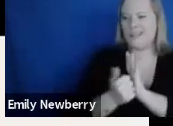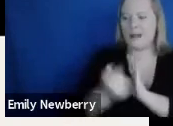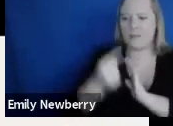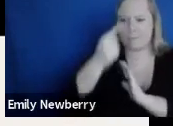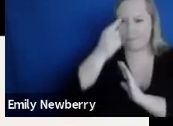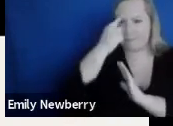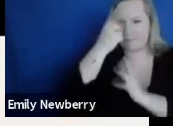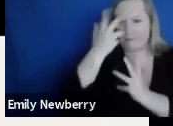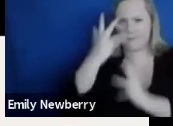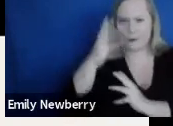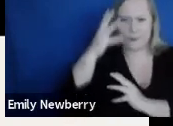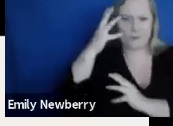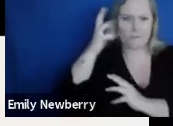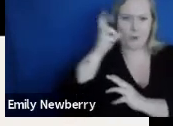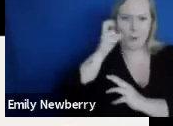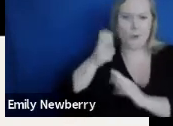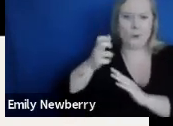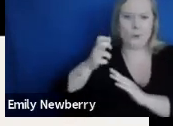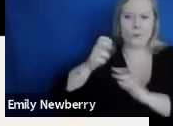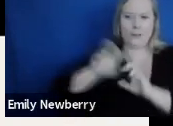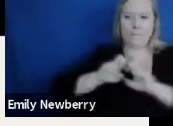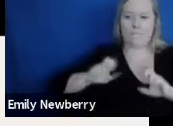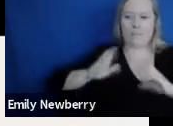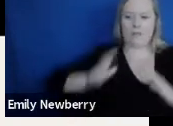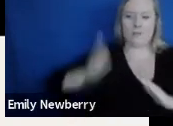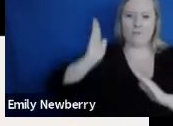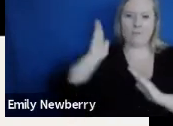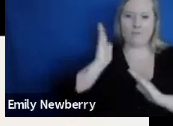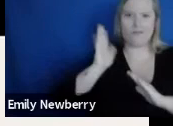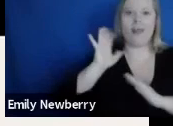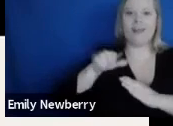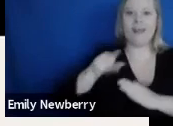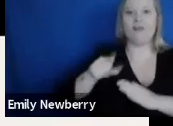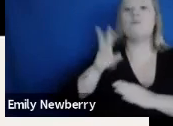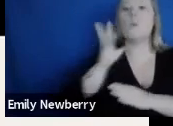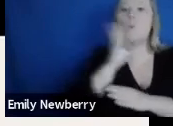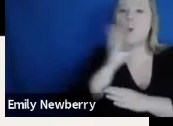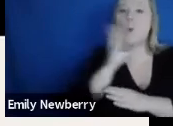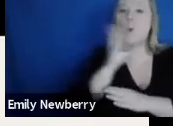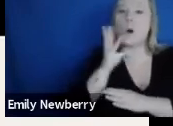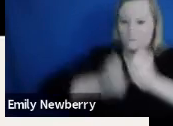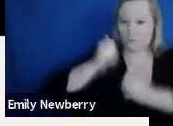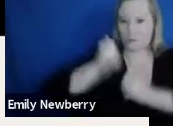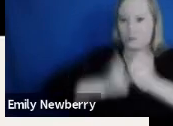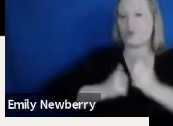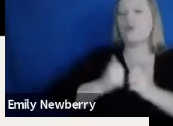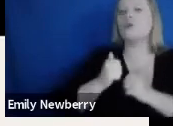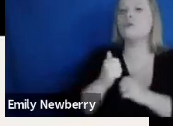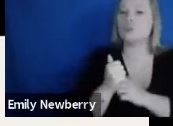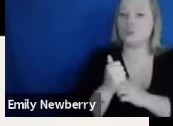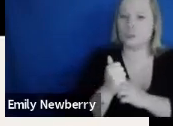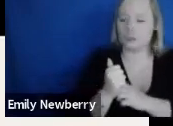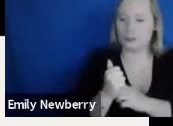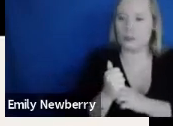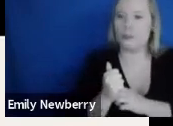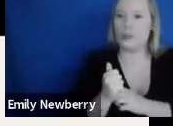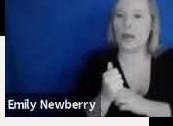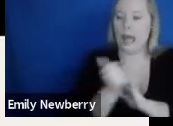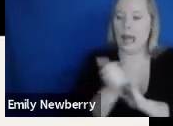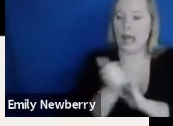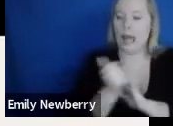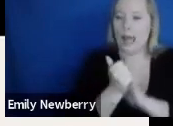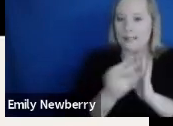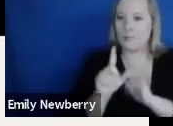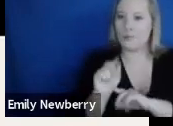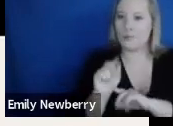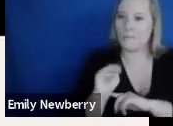talk about this. This is the Water Infrastructure Improvements for the Nation Act. And it provided $20 million